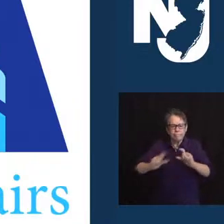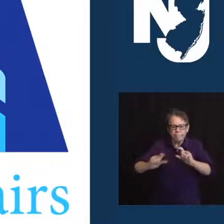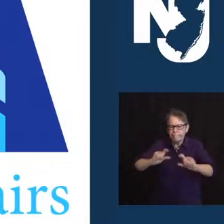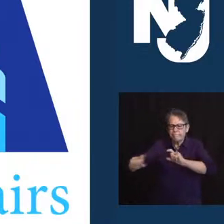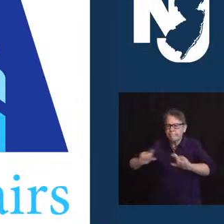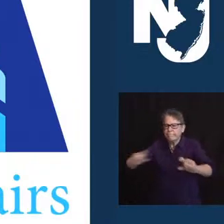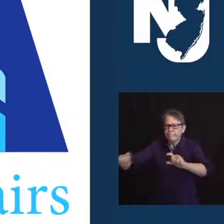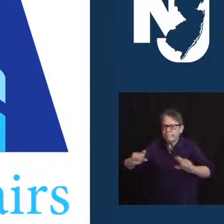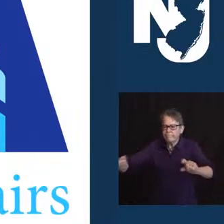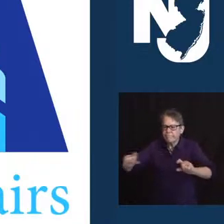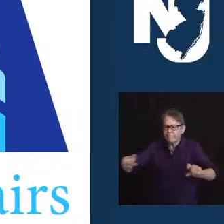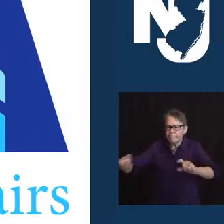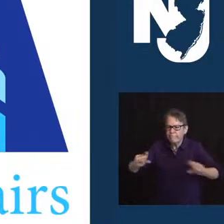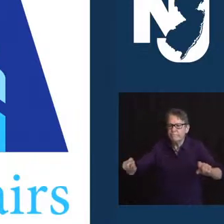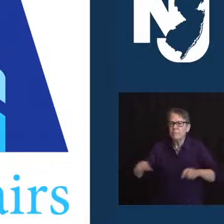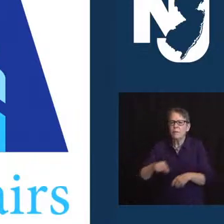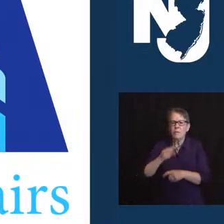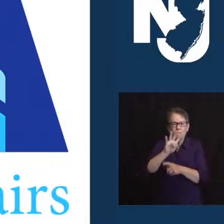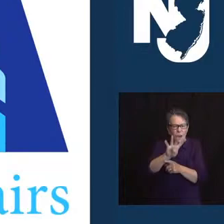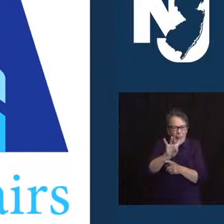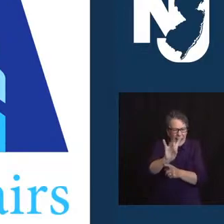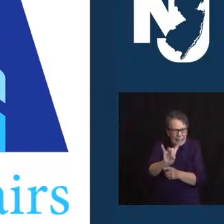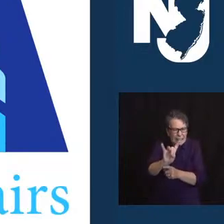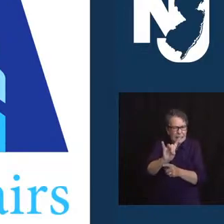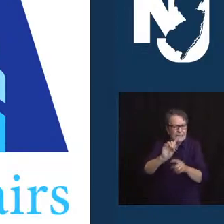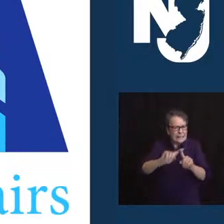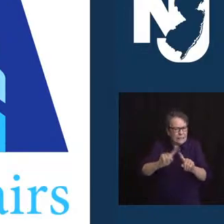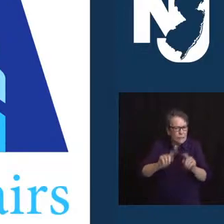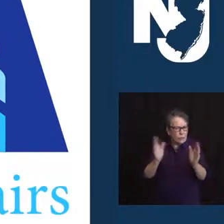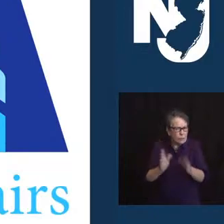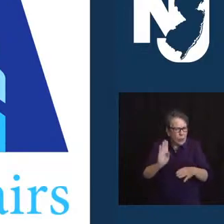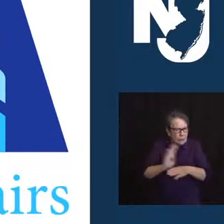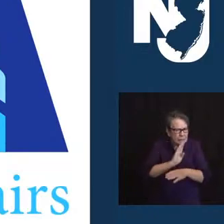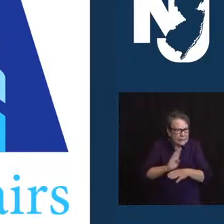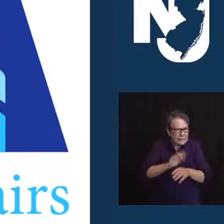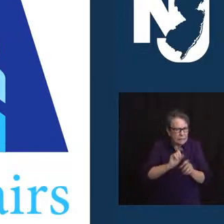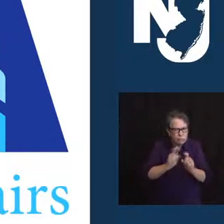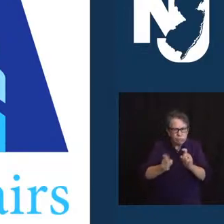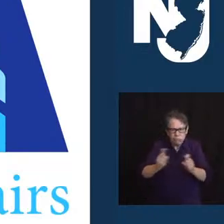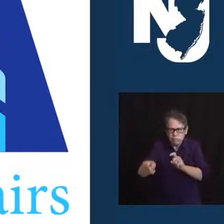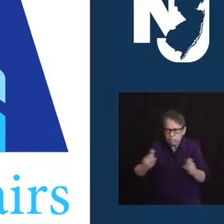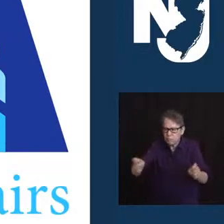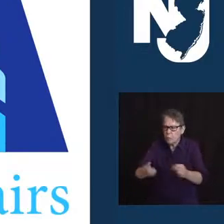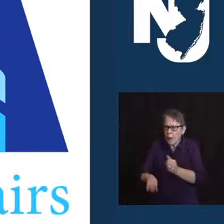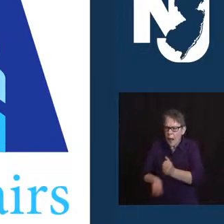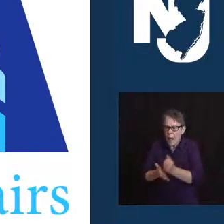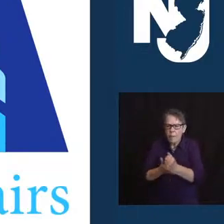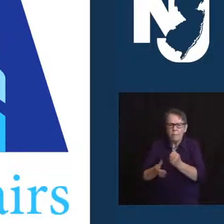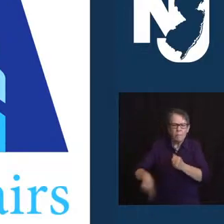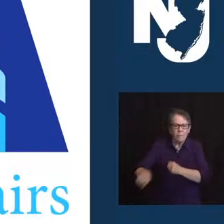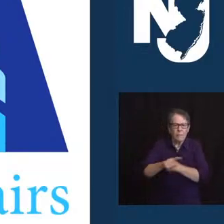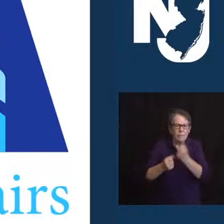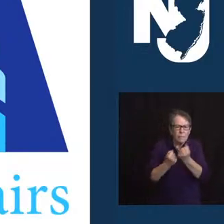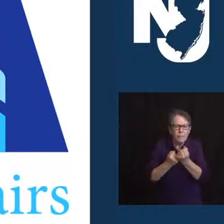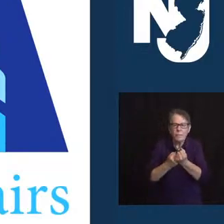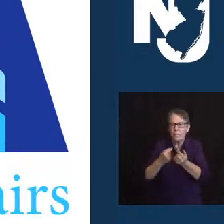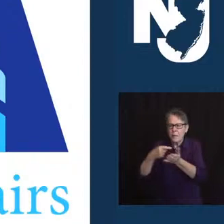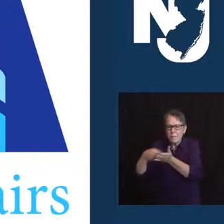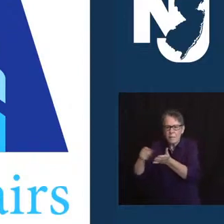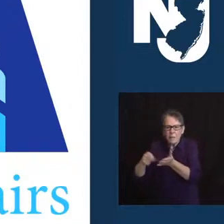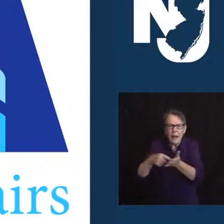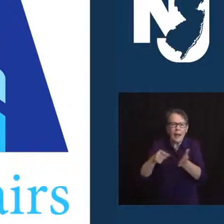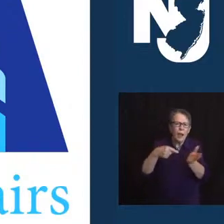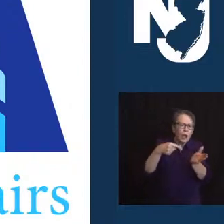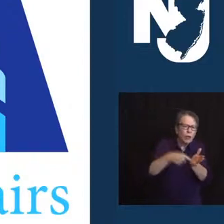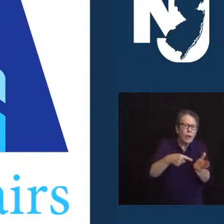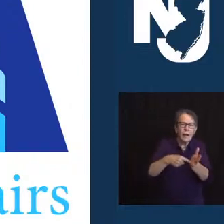which have helped these owners stay current on their rents or mortgages, to pay or for their utilities, or you name it.